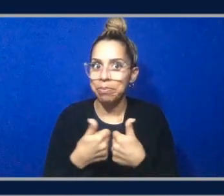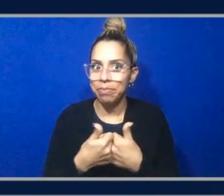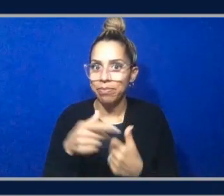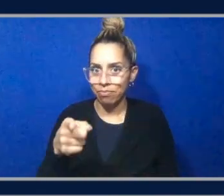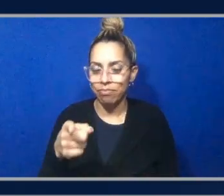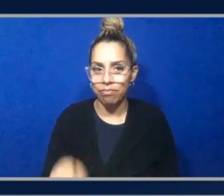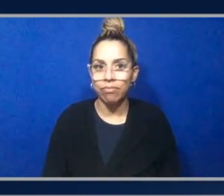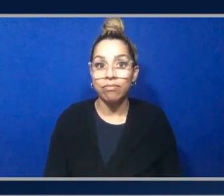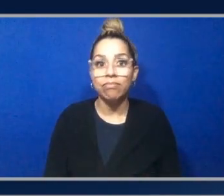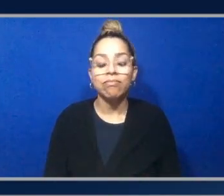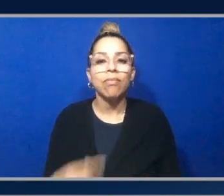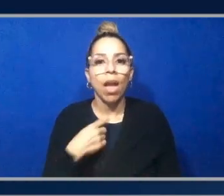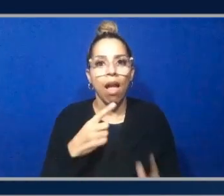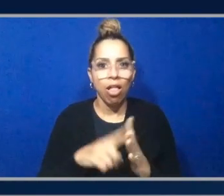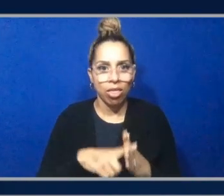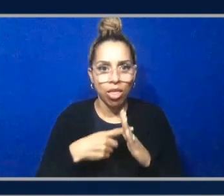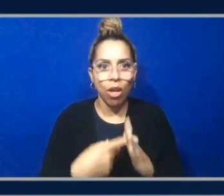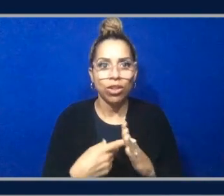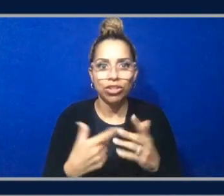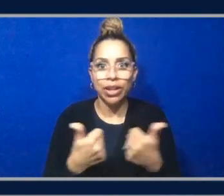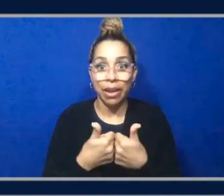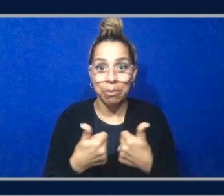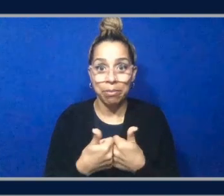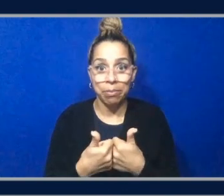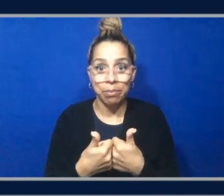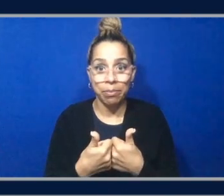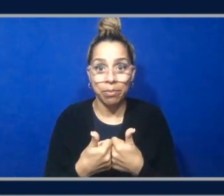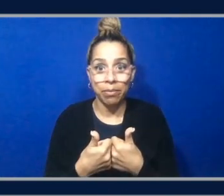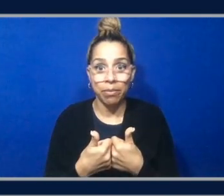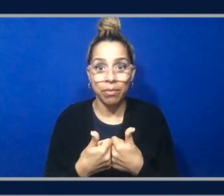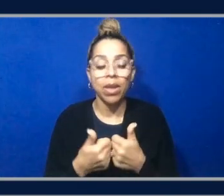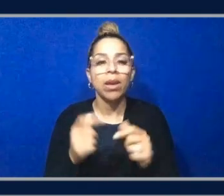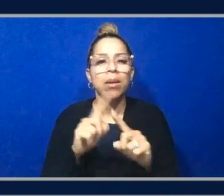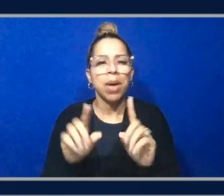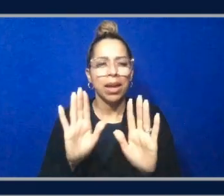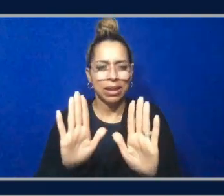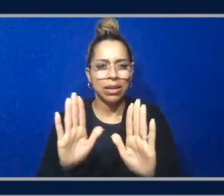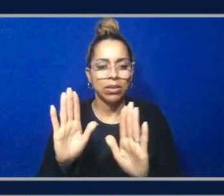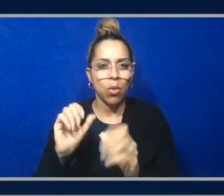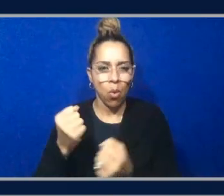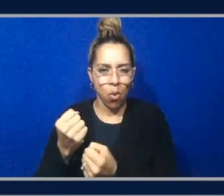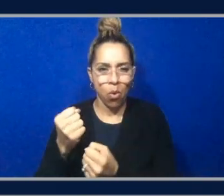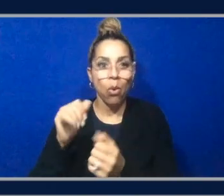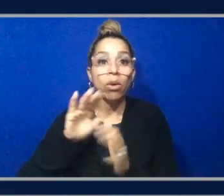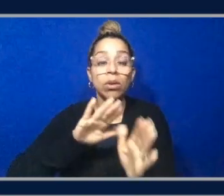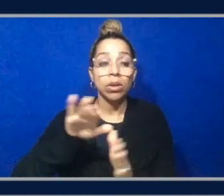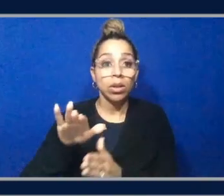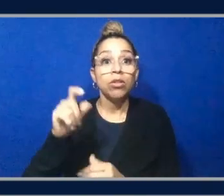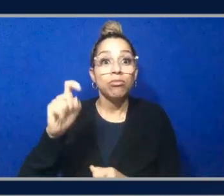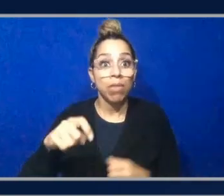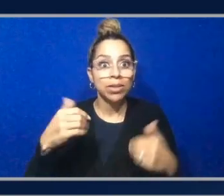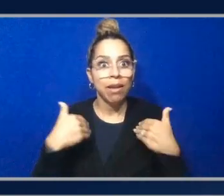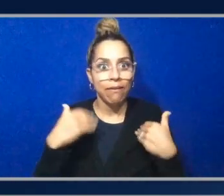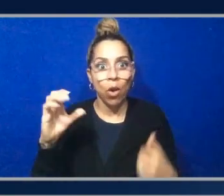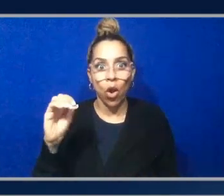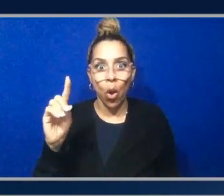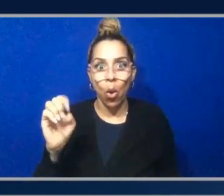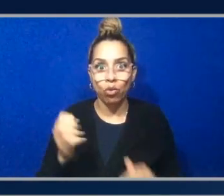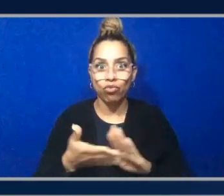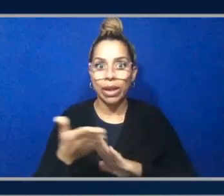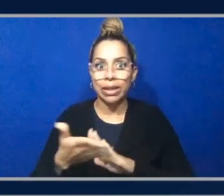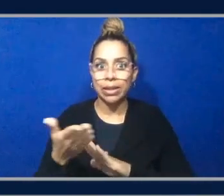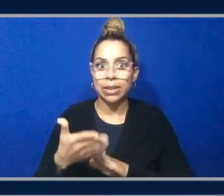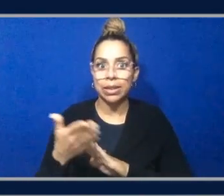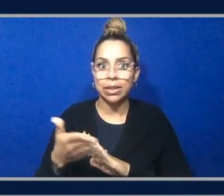I launched a game, but aside from that, you will need to have the code running. Okay. So I